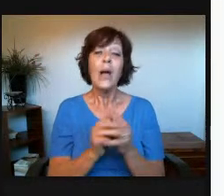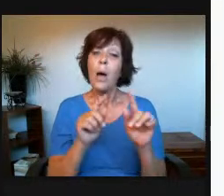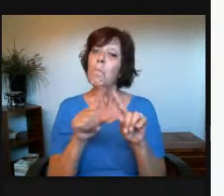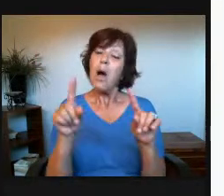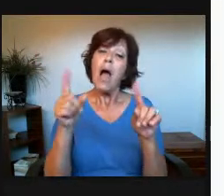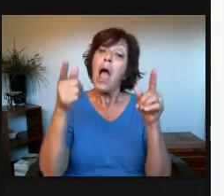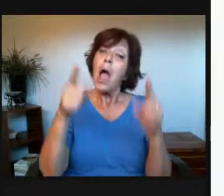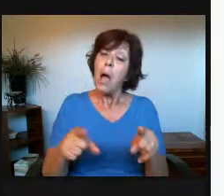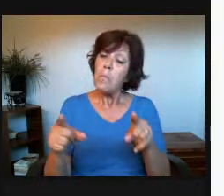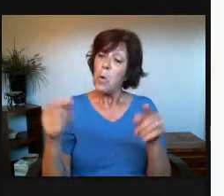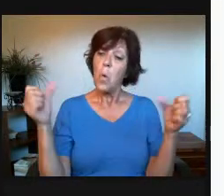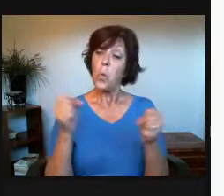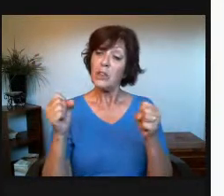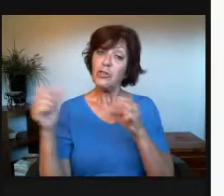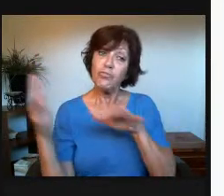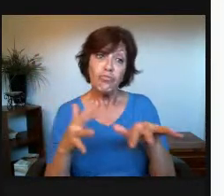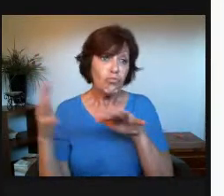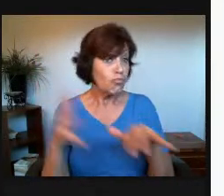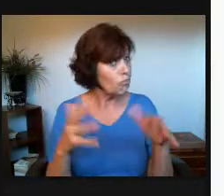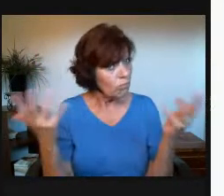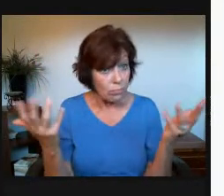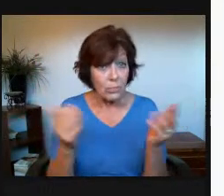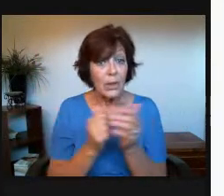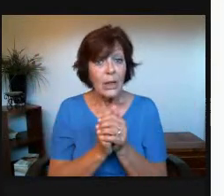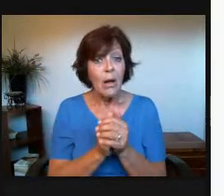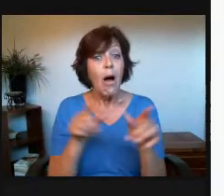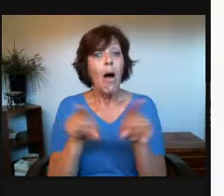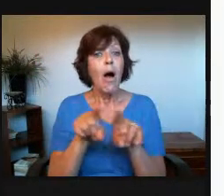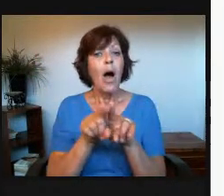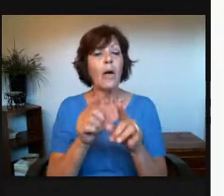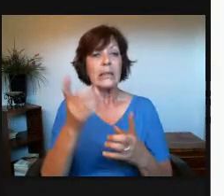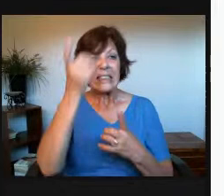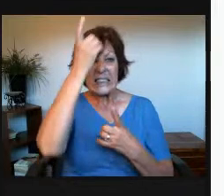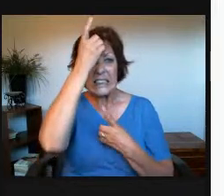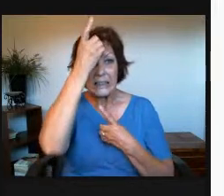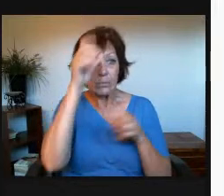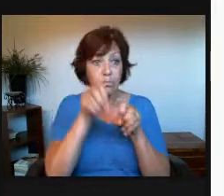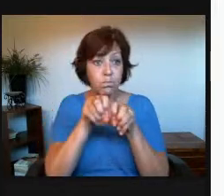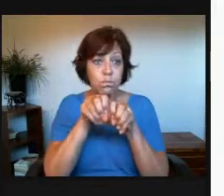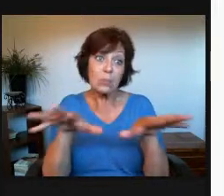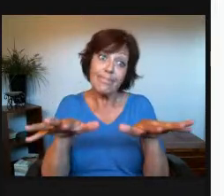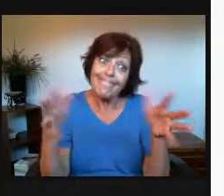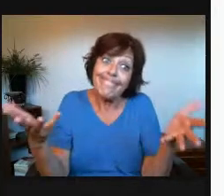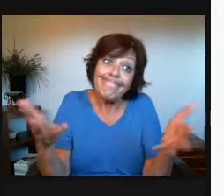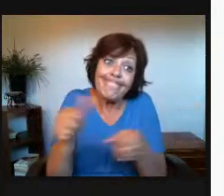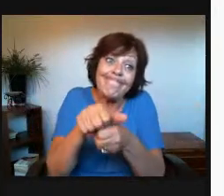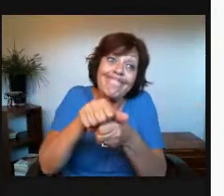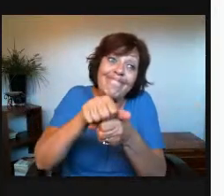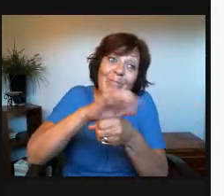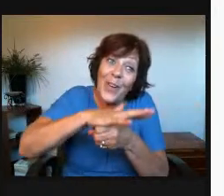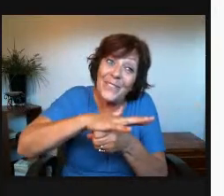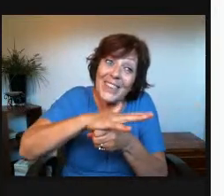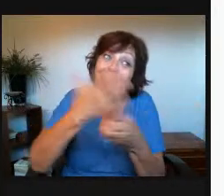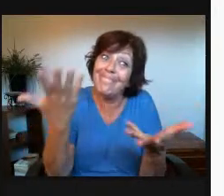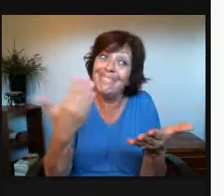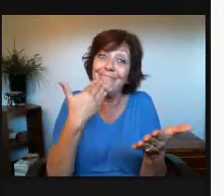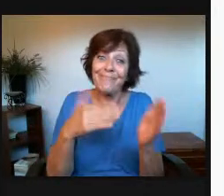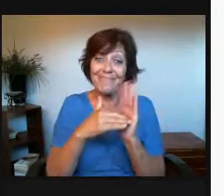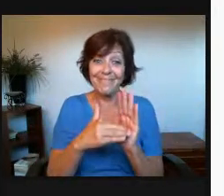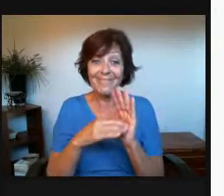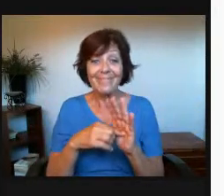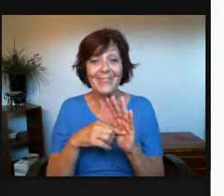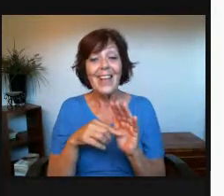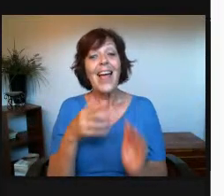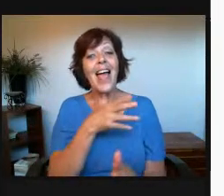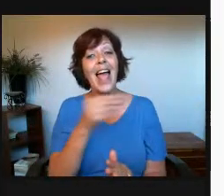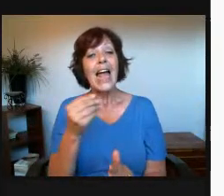that happen without notice. We also have disease outbreaks, which apparently we are going through right now, right? And